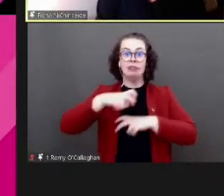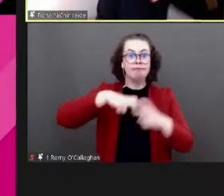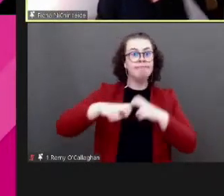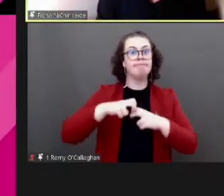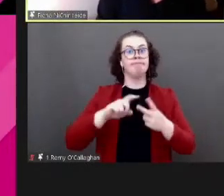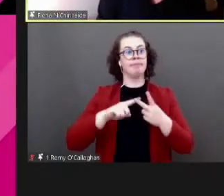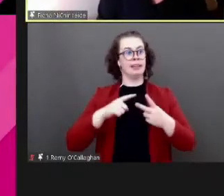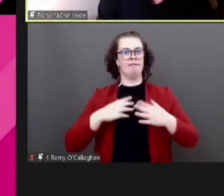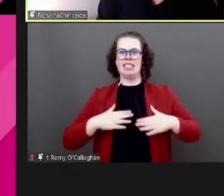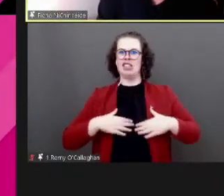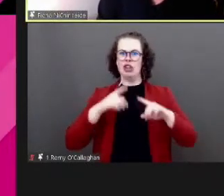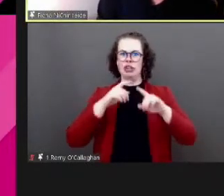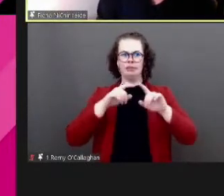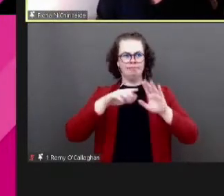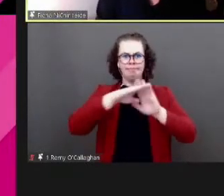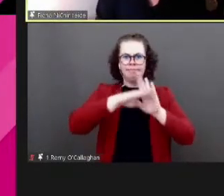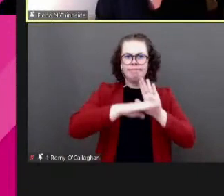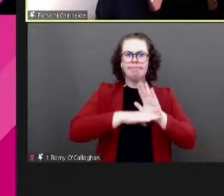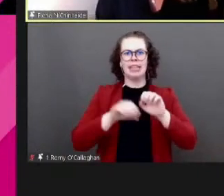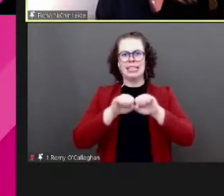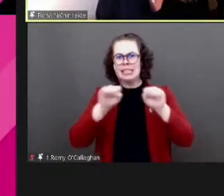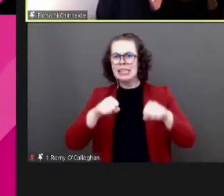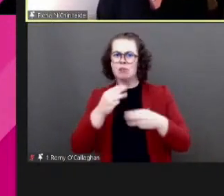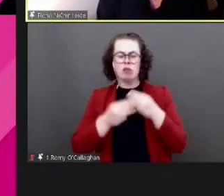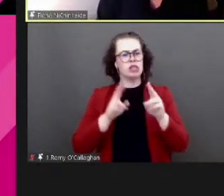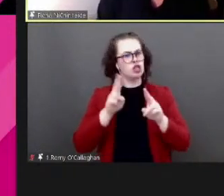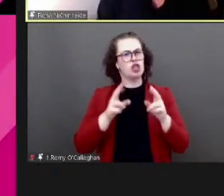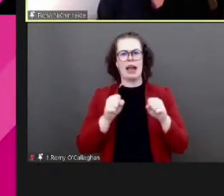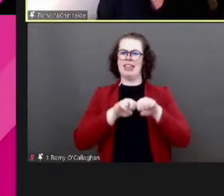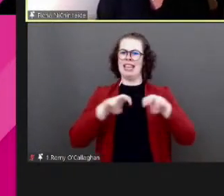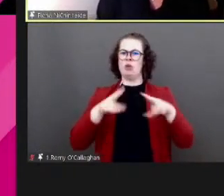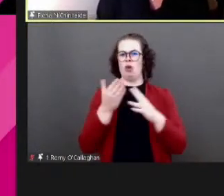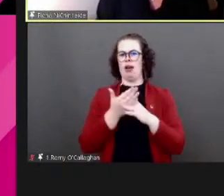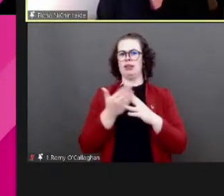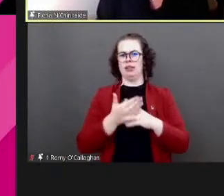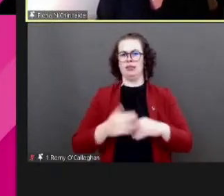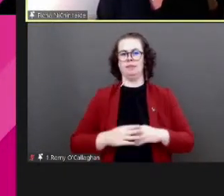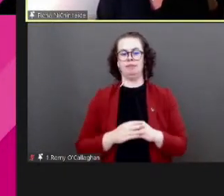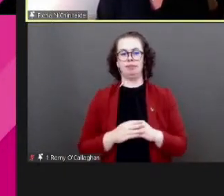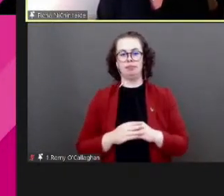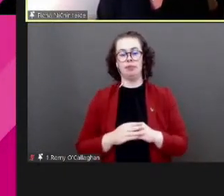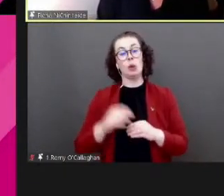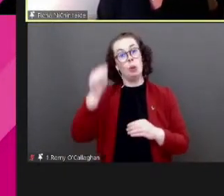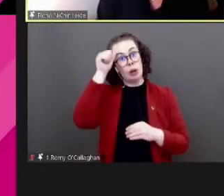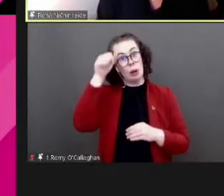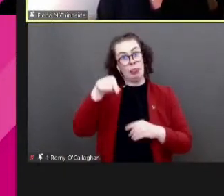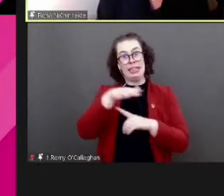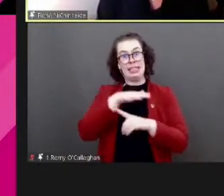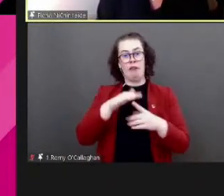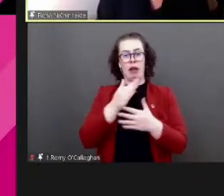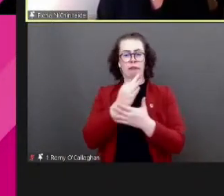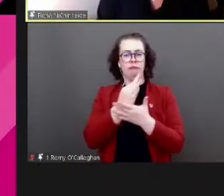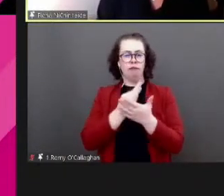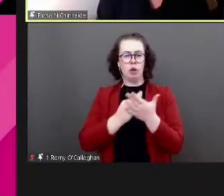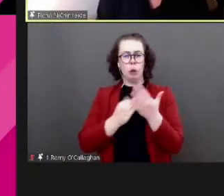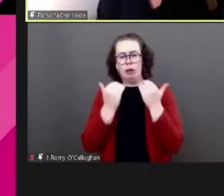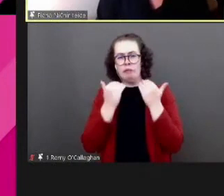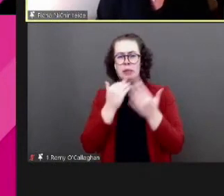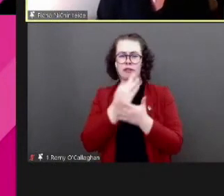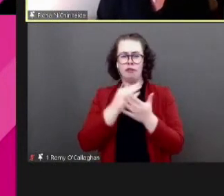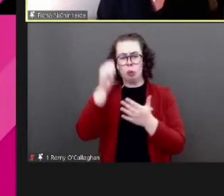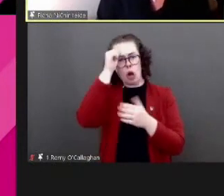regimes, and everything. So recognizing the absolute lack of knowledge in this area, IPRT, supported